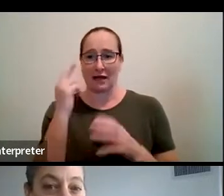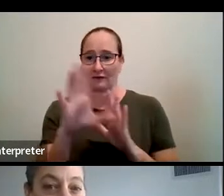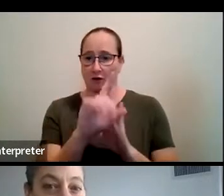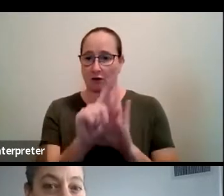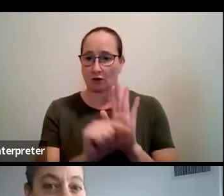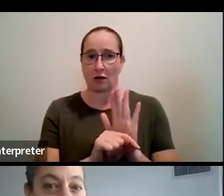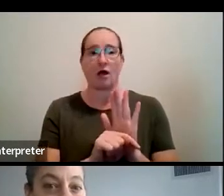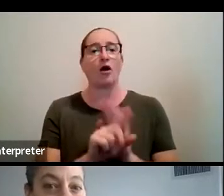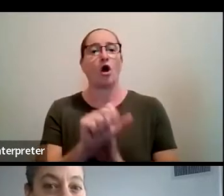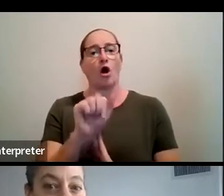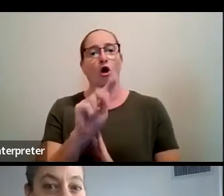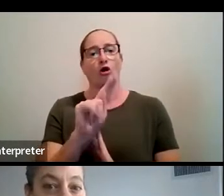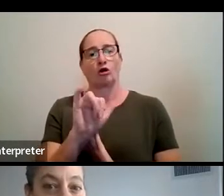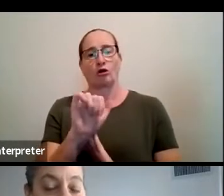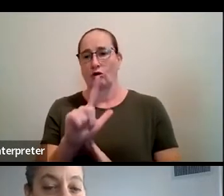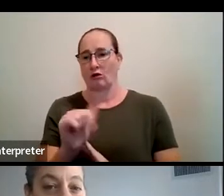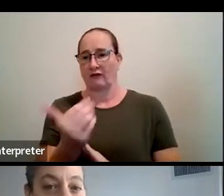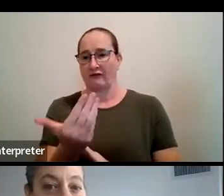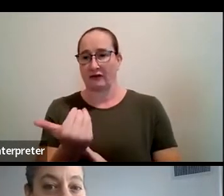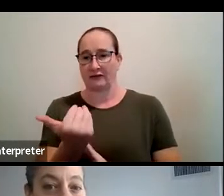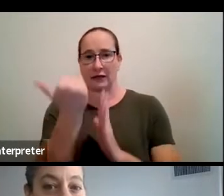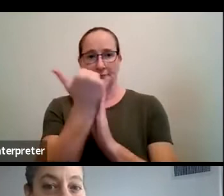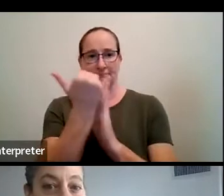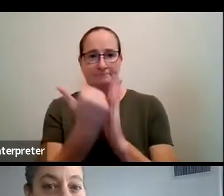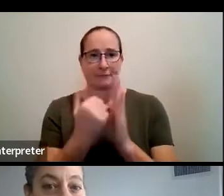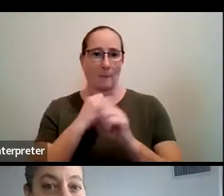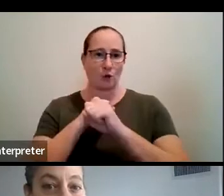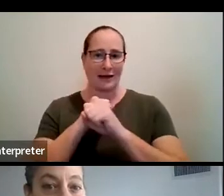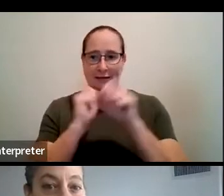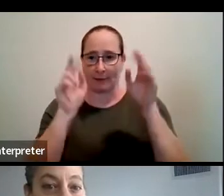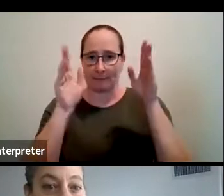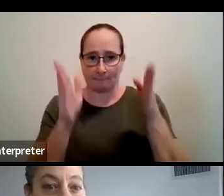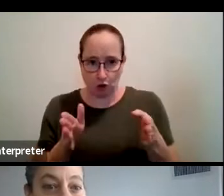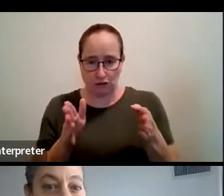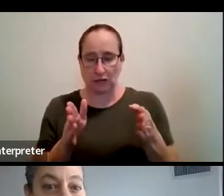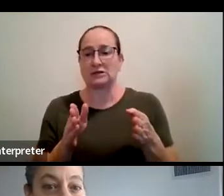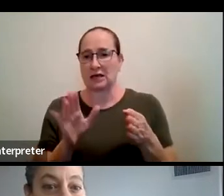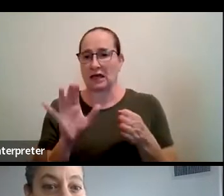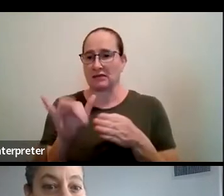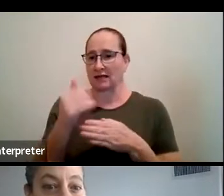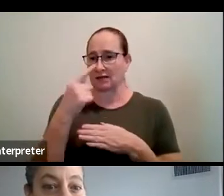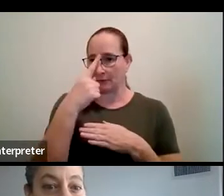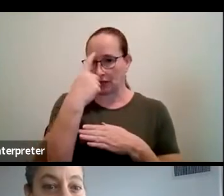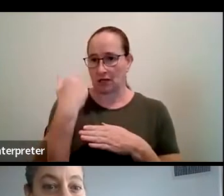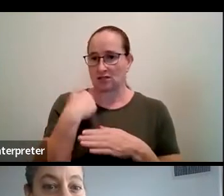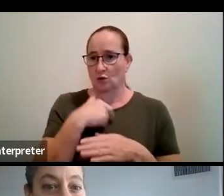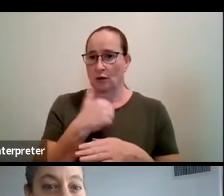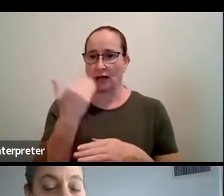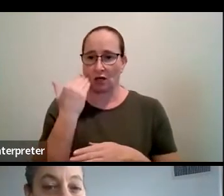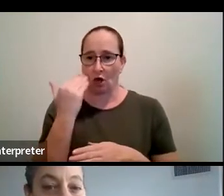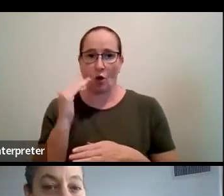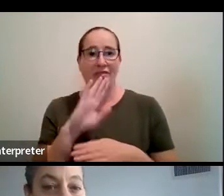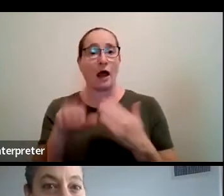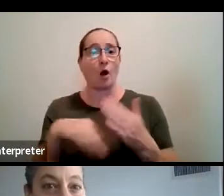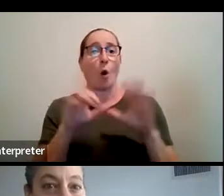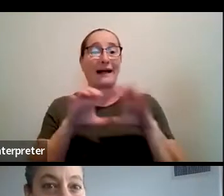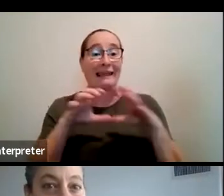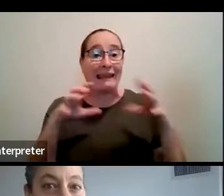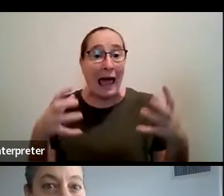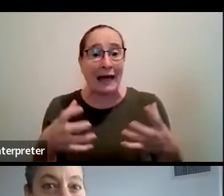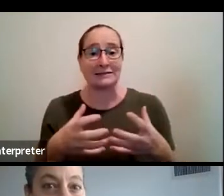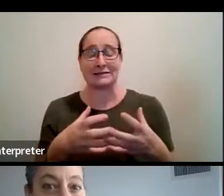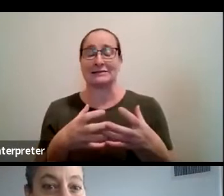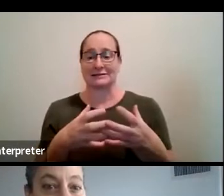Article 15, which lists out protected persons, is because we know that whole classes of